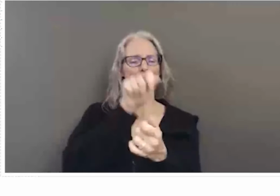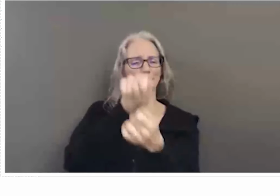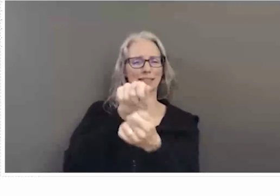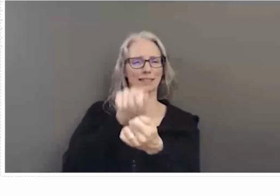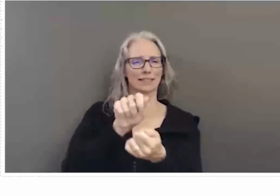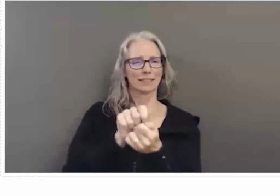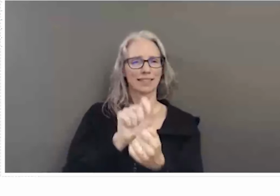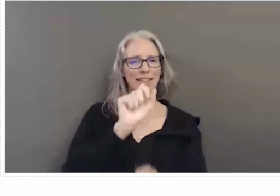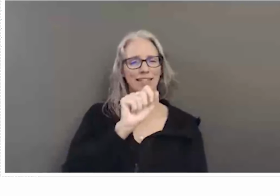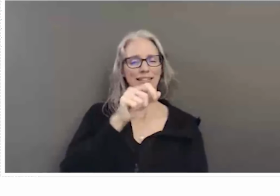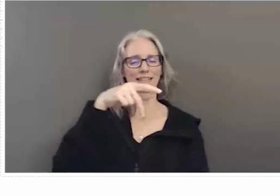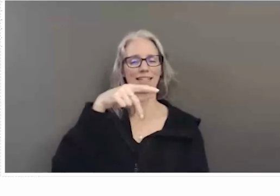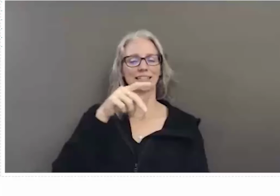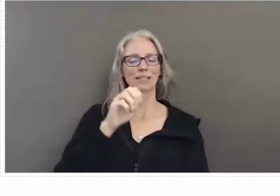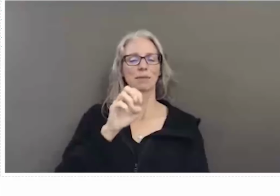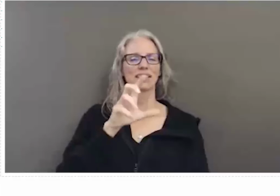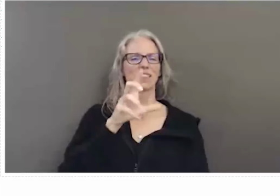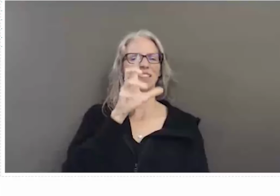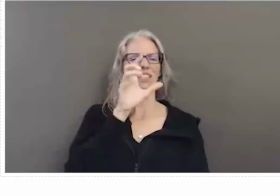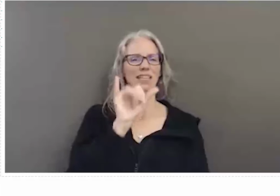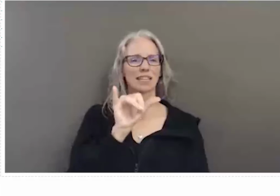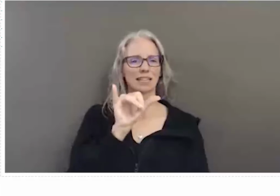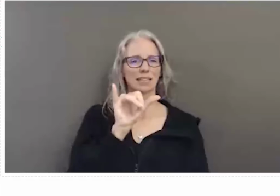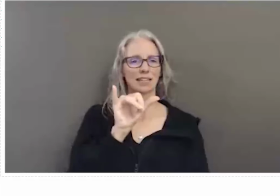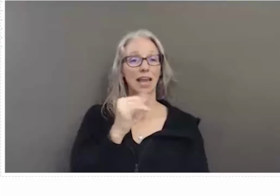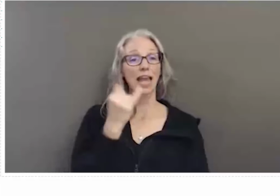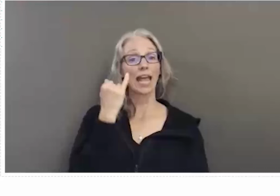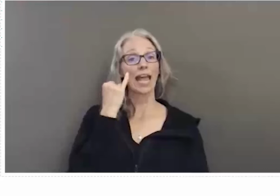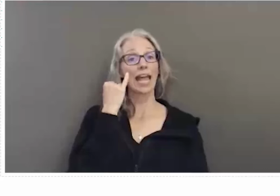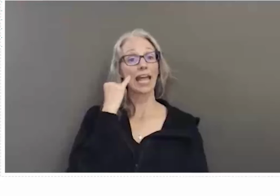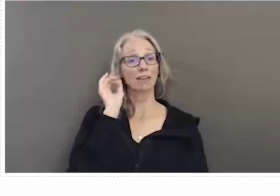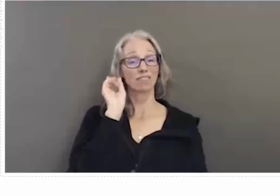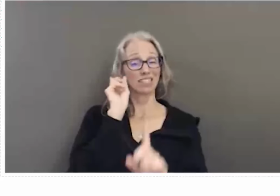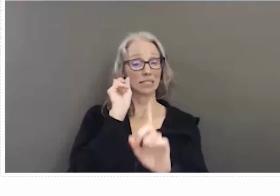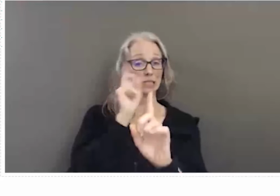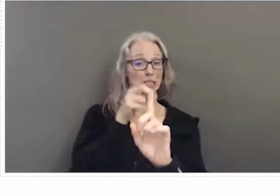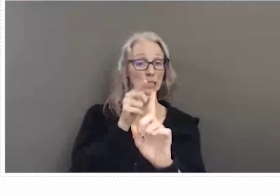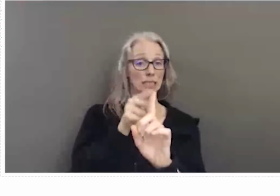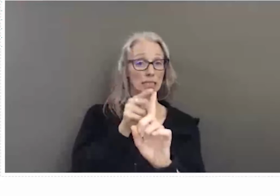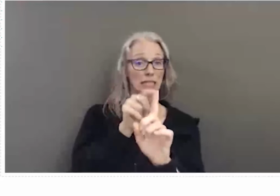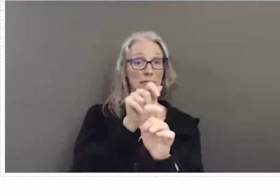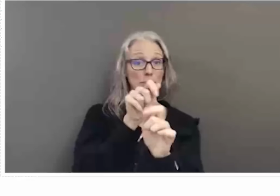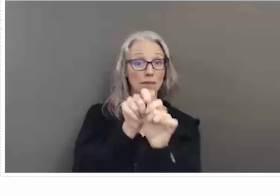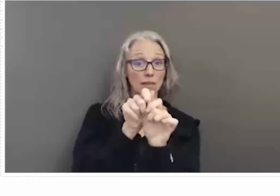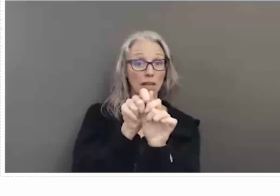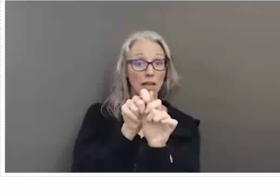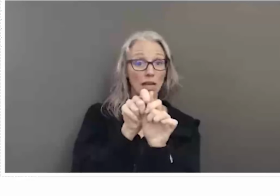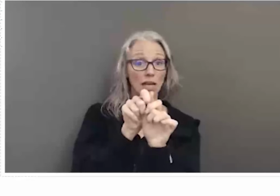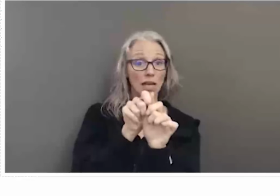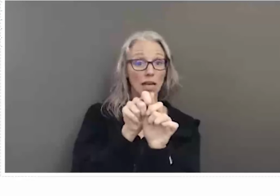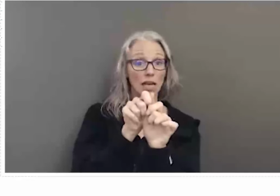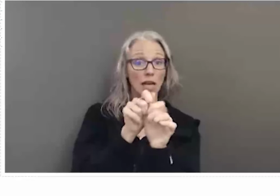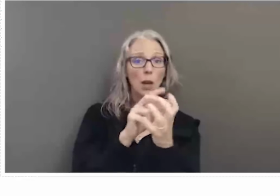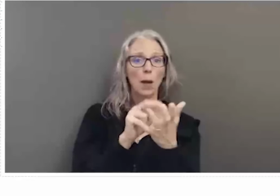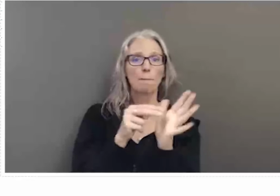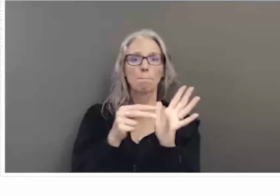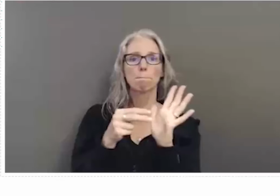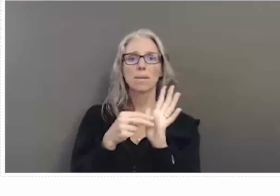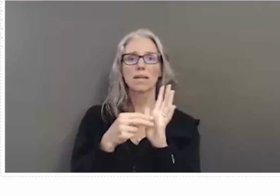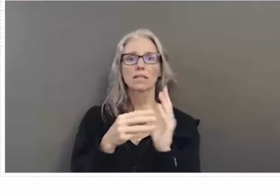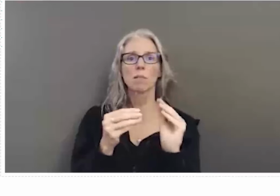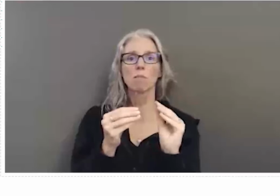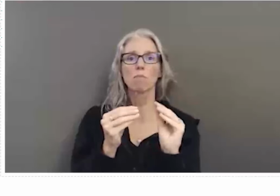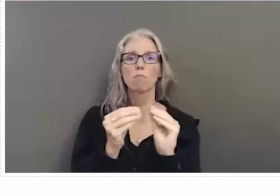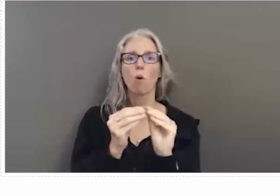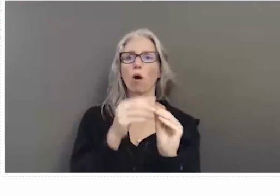get with the intention, it can quite often lead to a even more universal appeal or resonance or